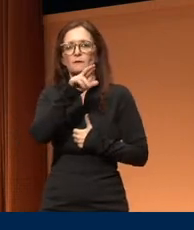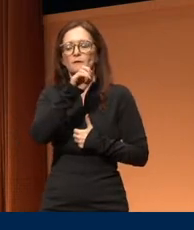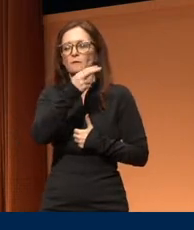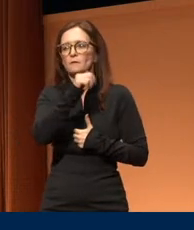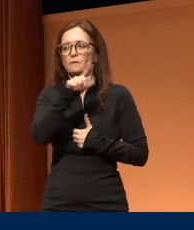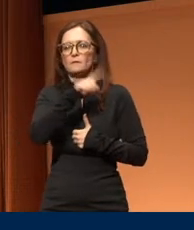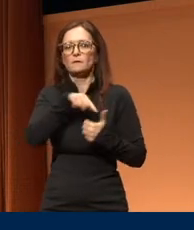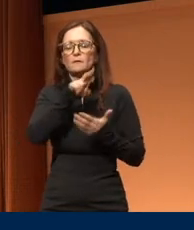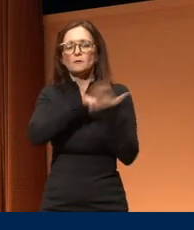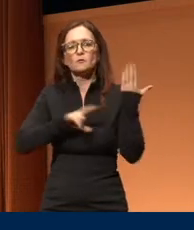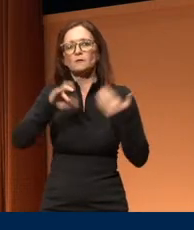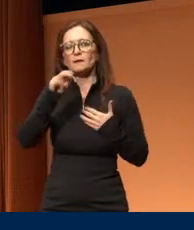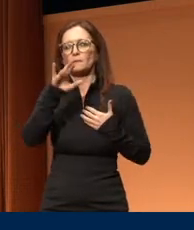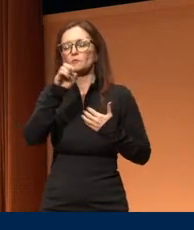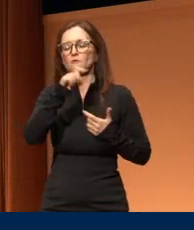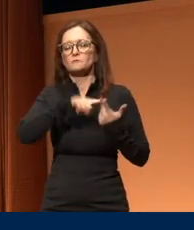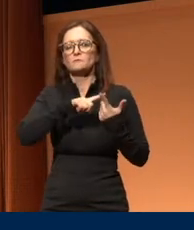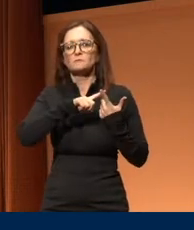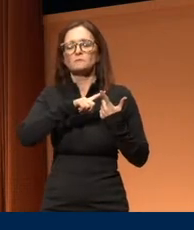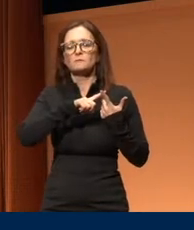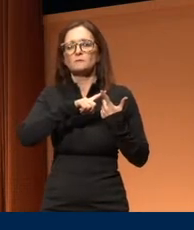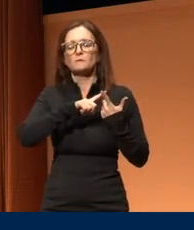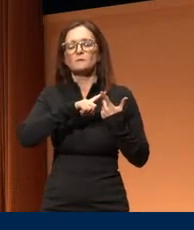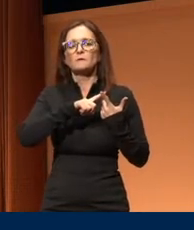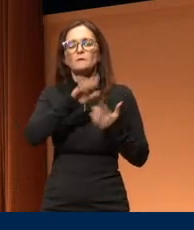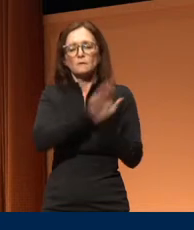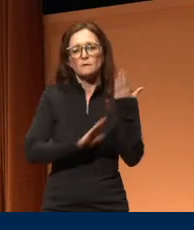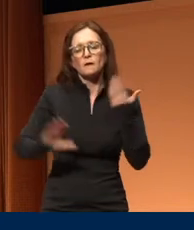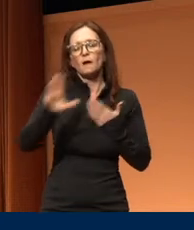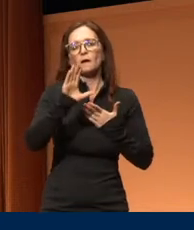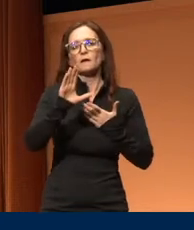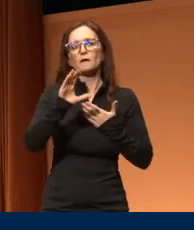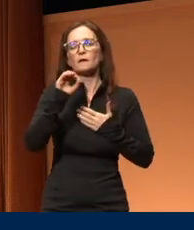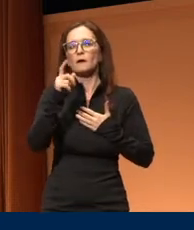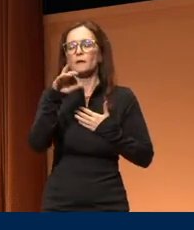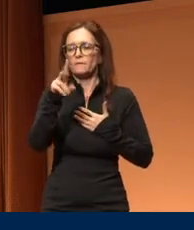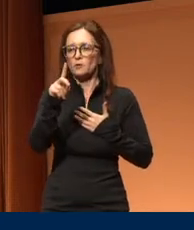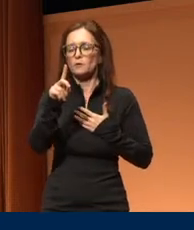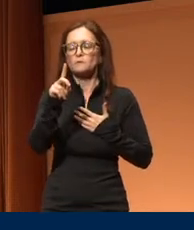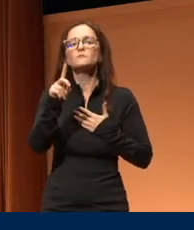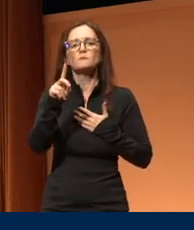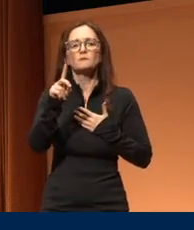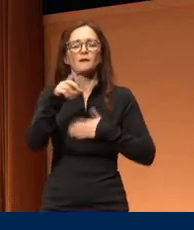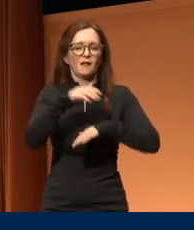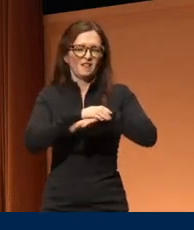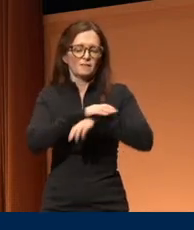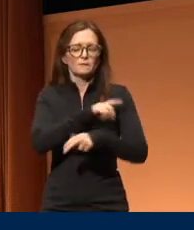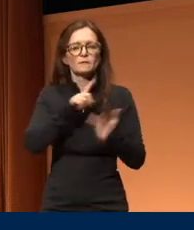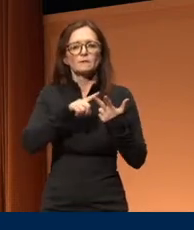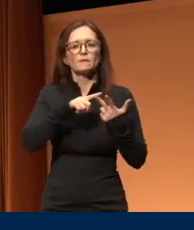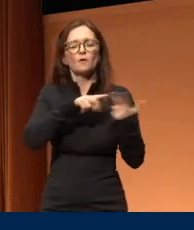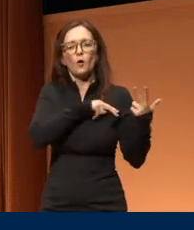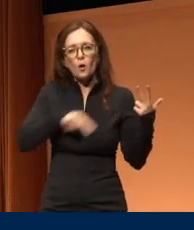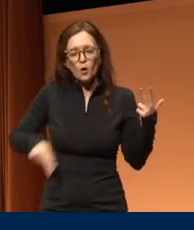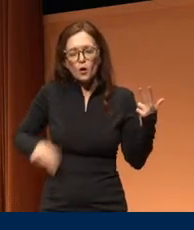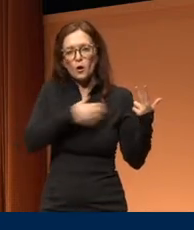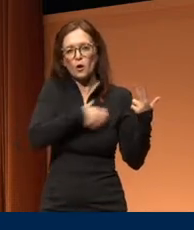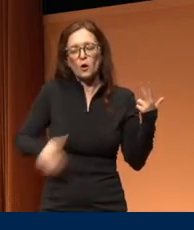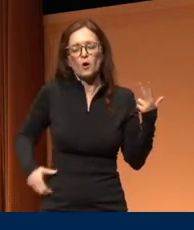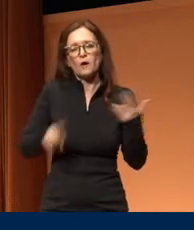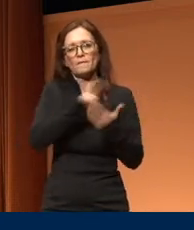at the University of Cambridge, Brasenose Nose College at University of Oxford, Harvard